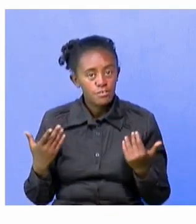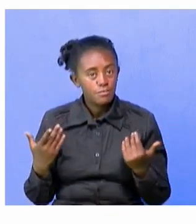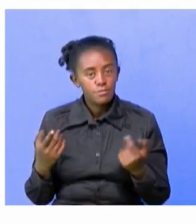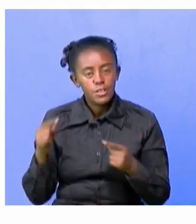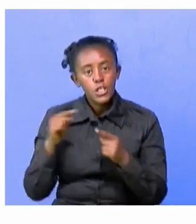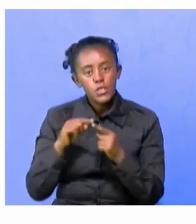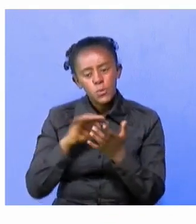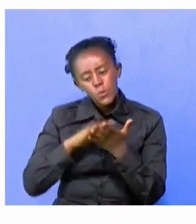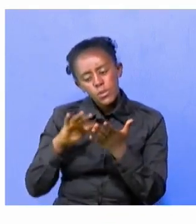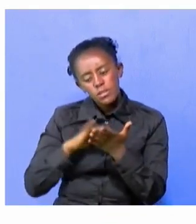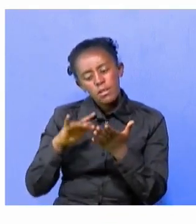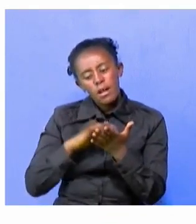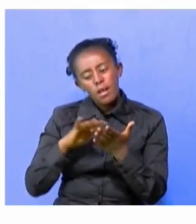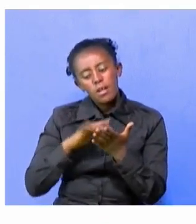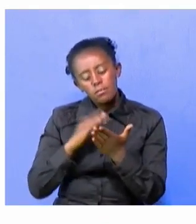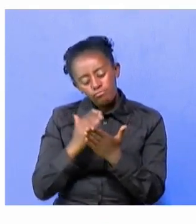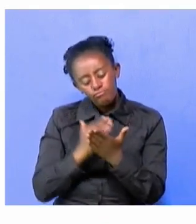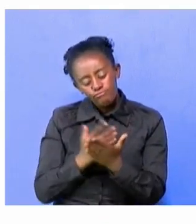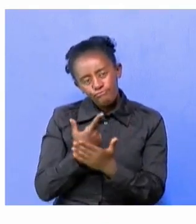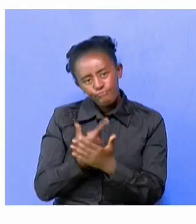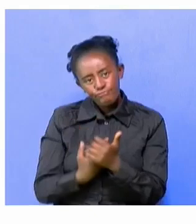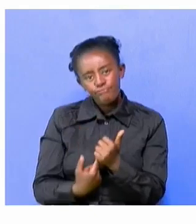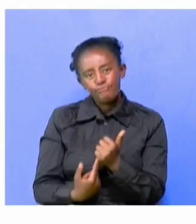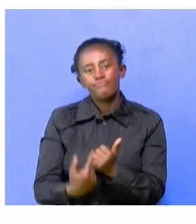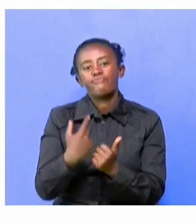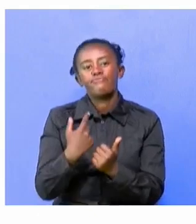To study my lesson